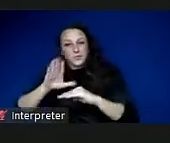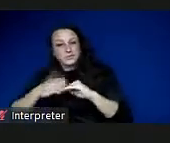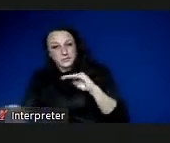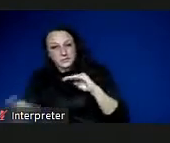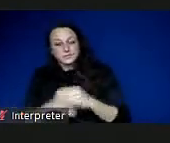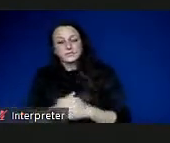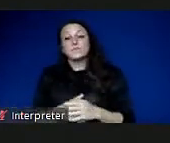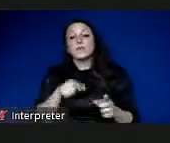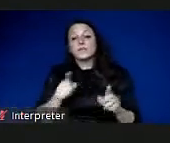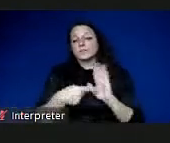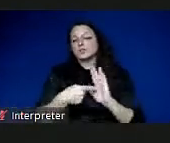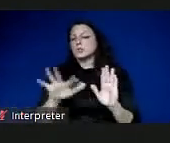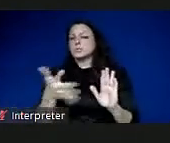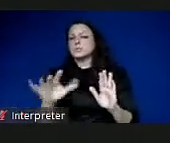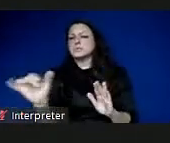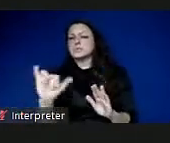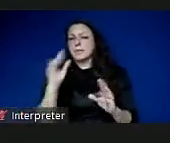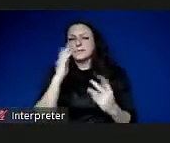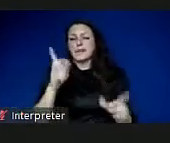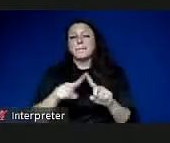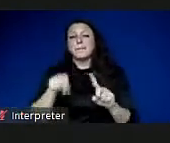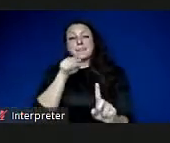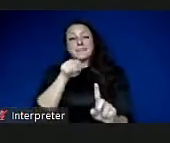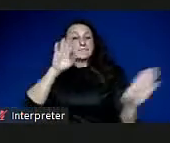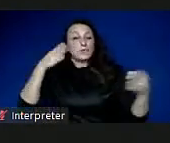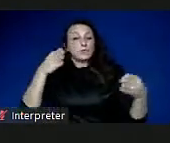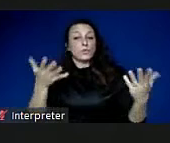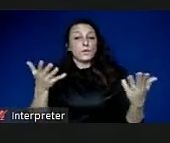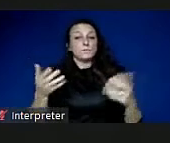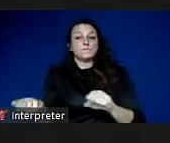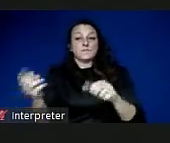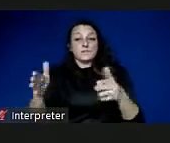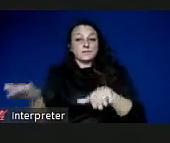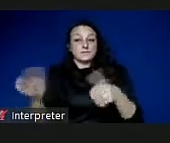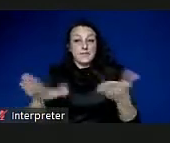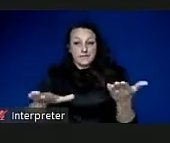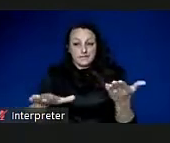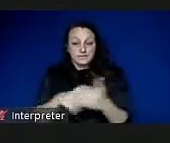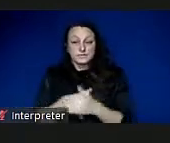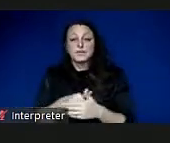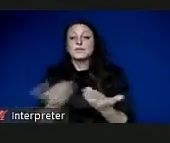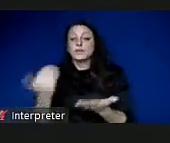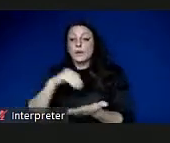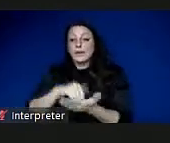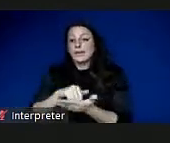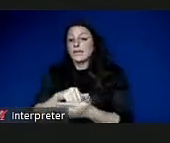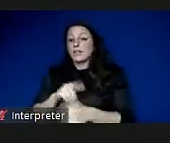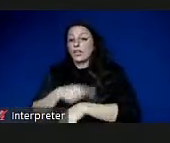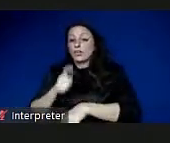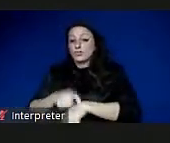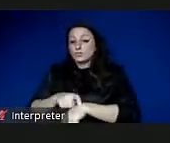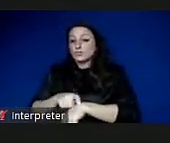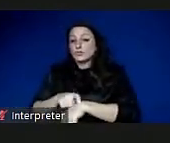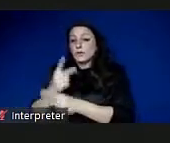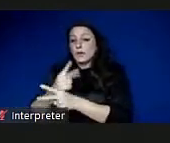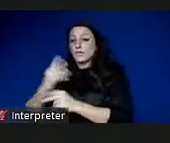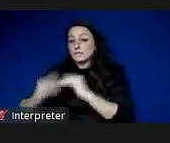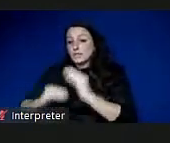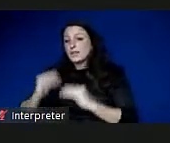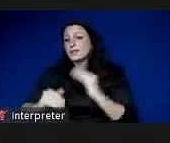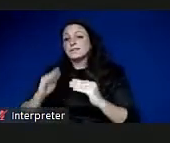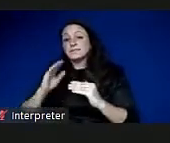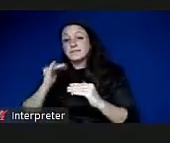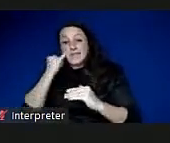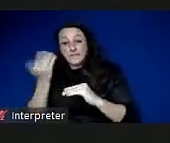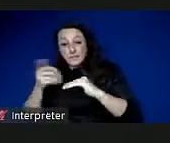similar data, but for deaths instead of cases. Again, cases in long-term care facilities rise and fall with community case